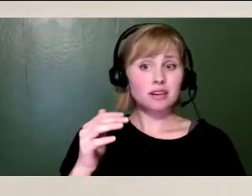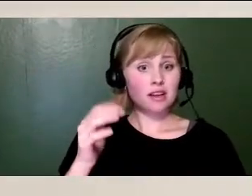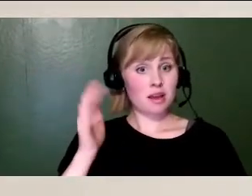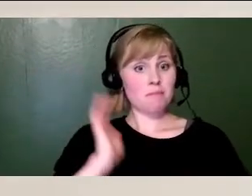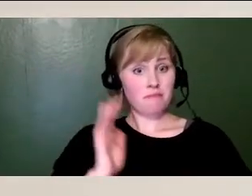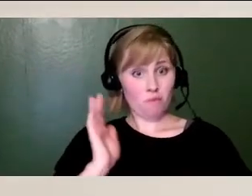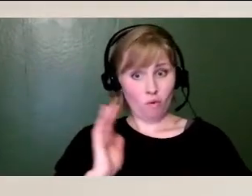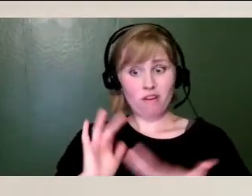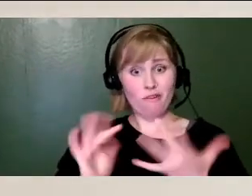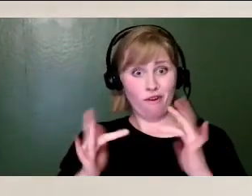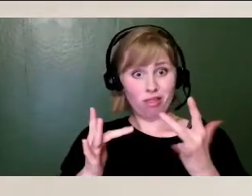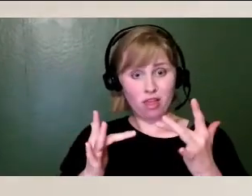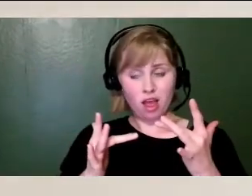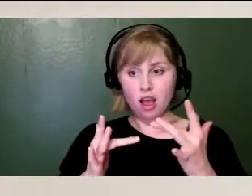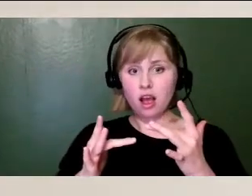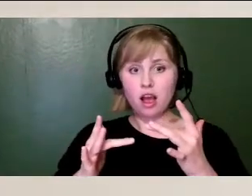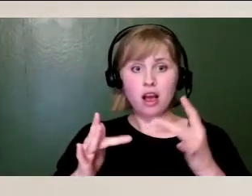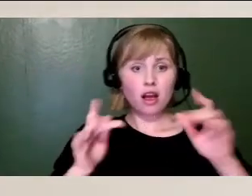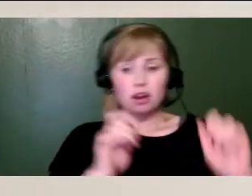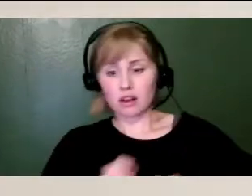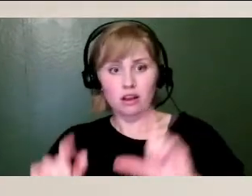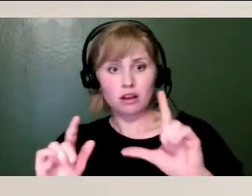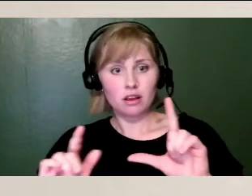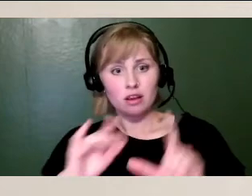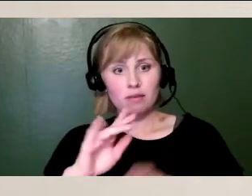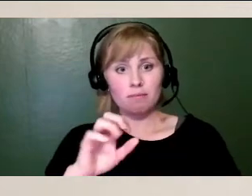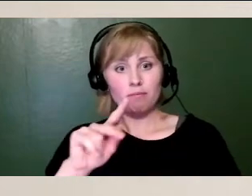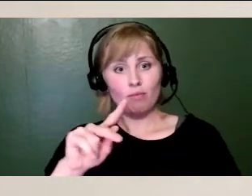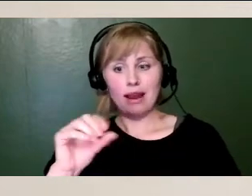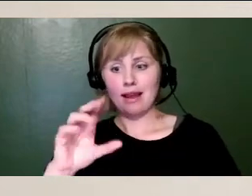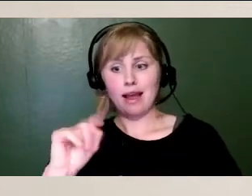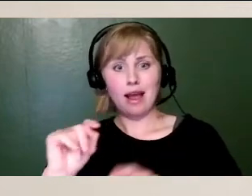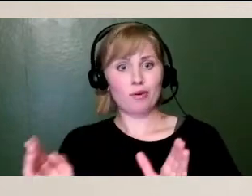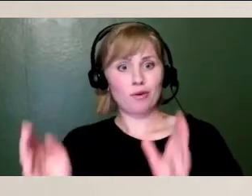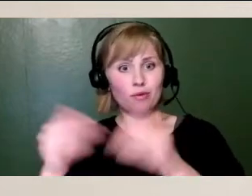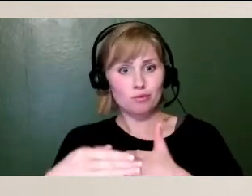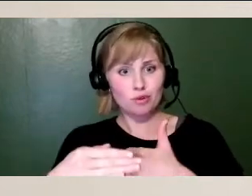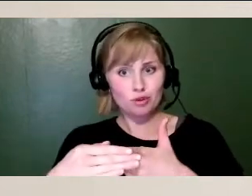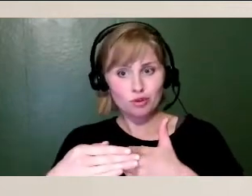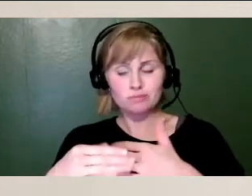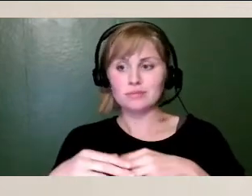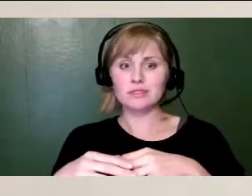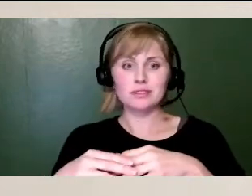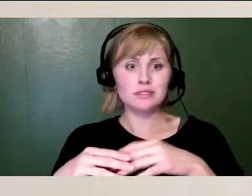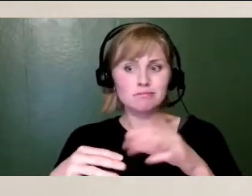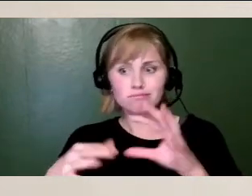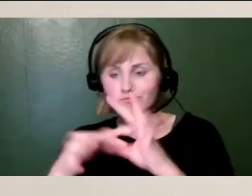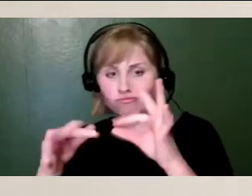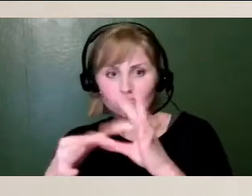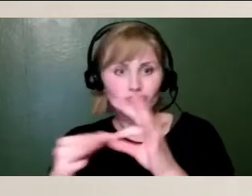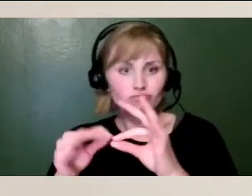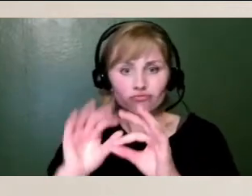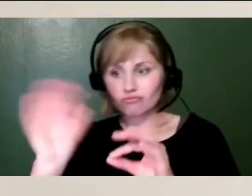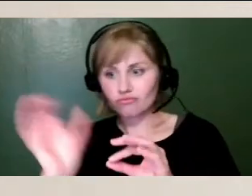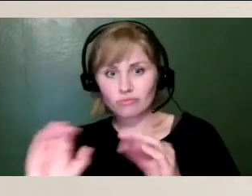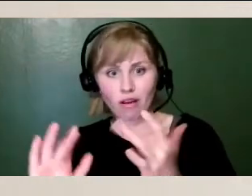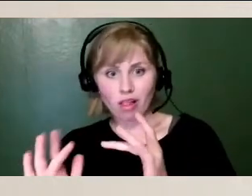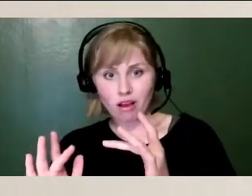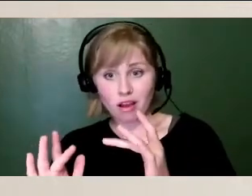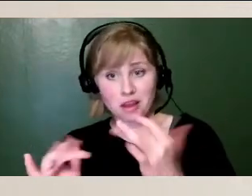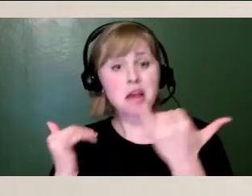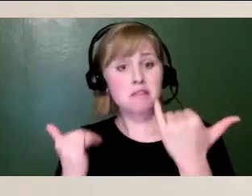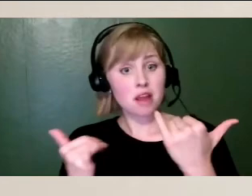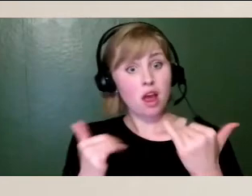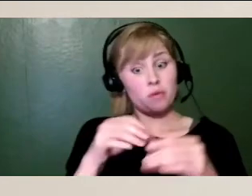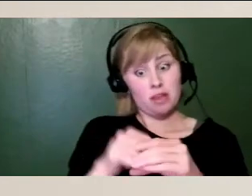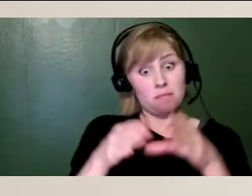of after our lectures and have socially distanced hangouts while the Kingston weather is still forgiving. The class of 2023